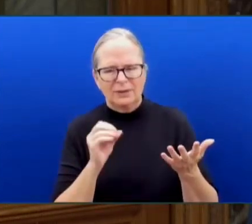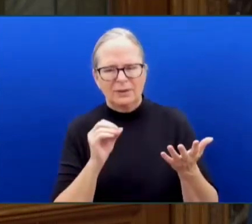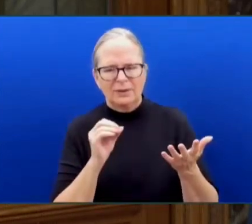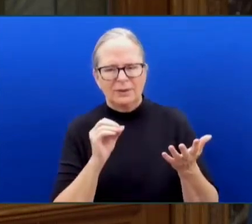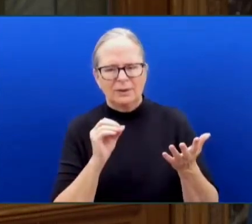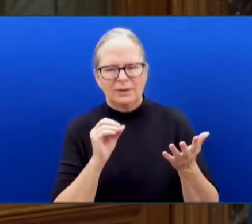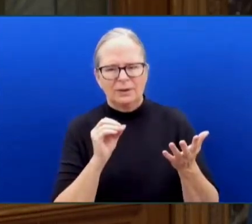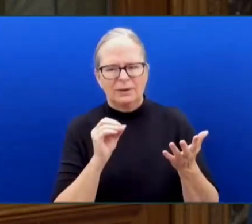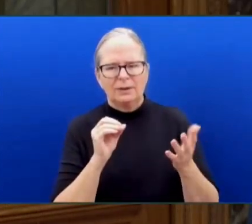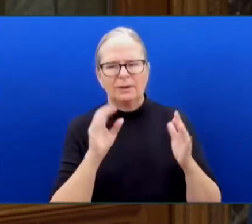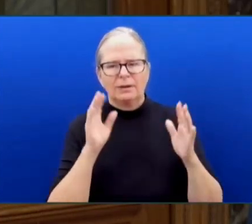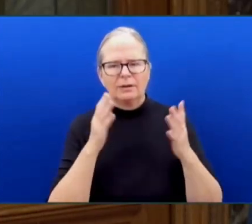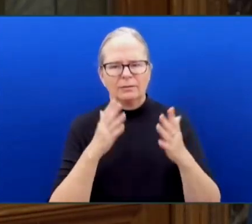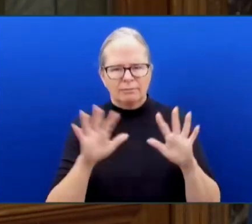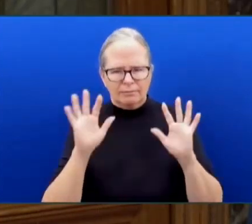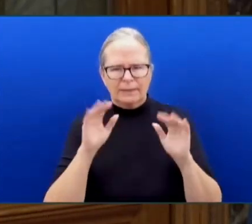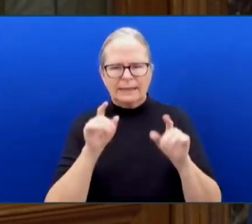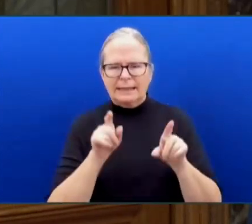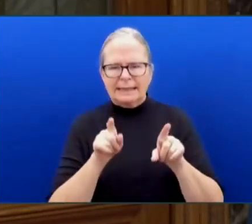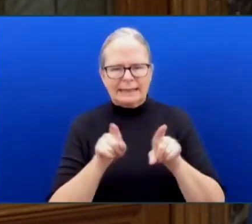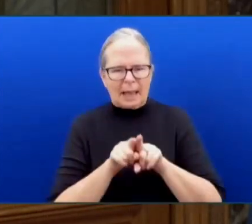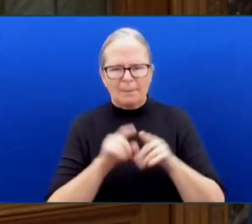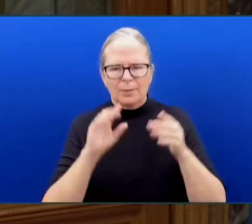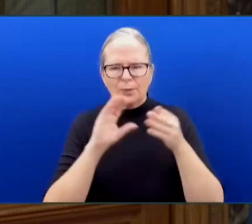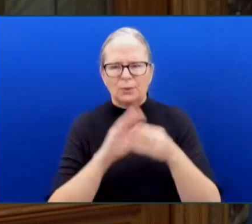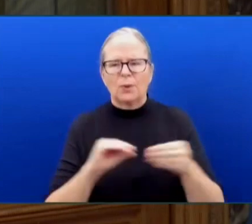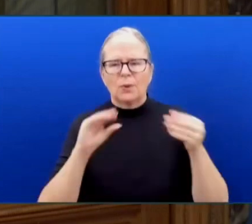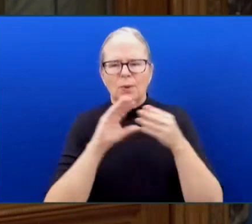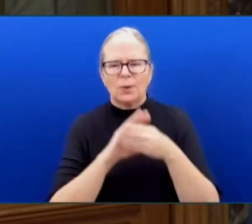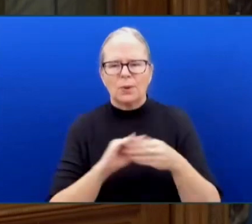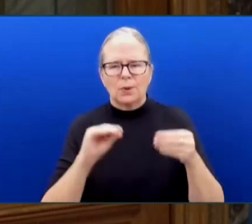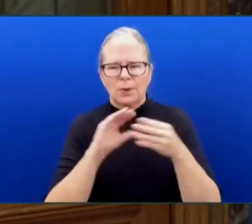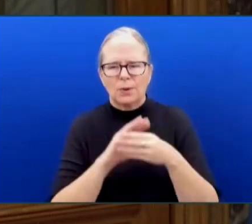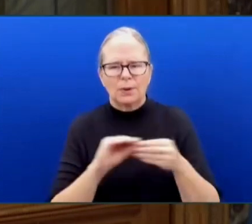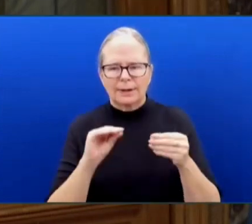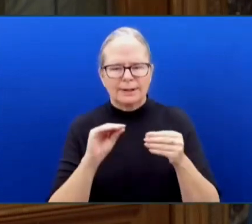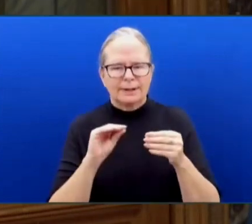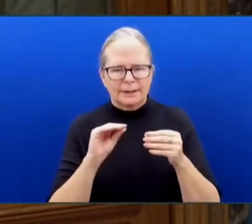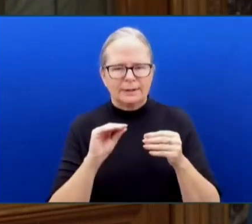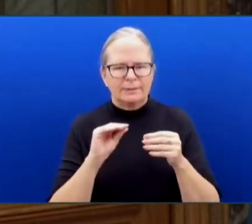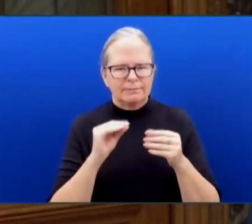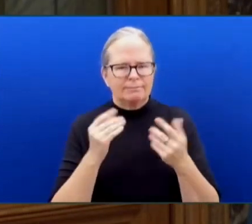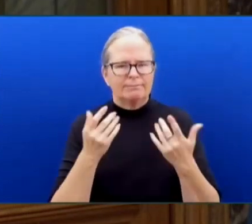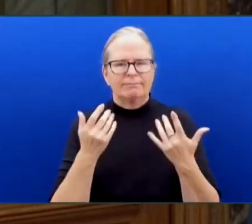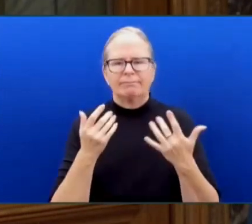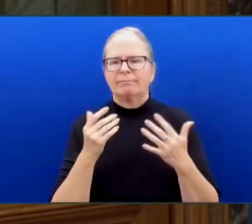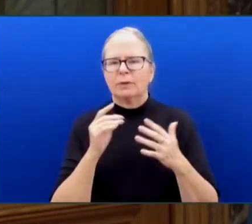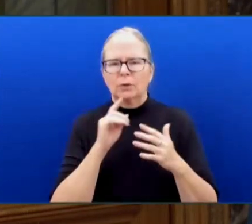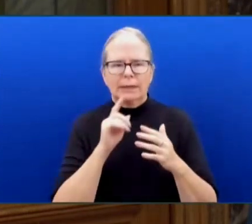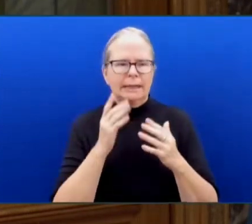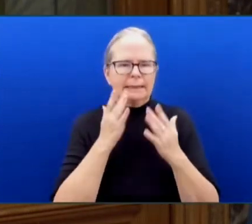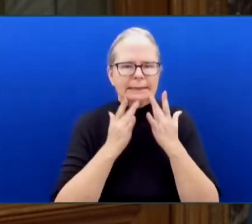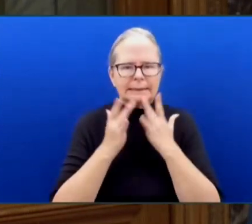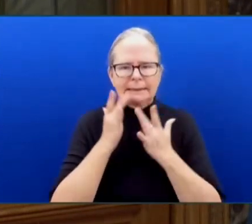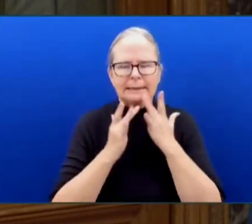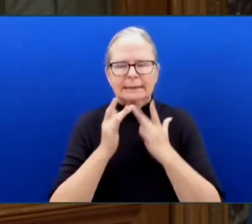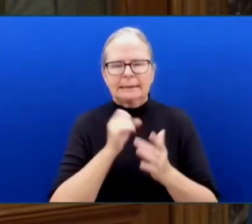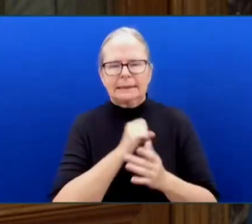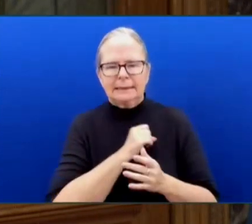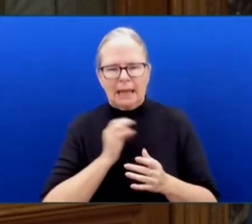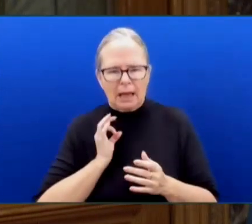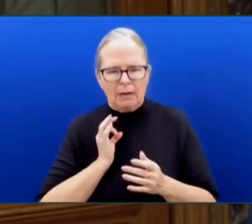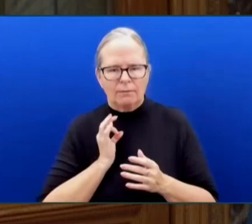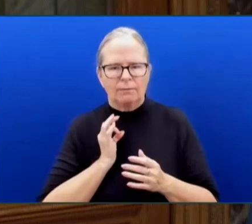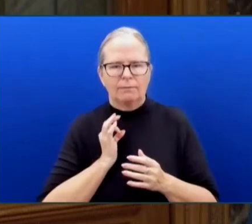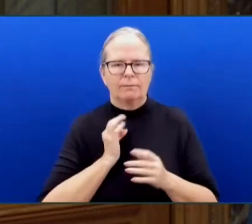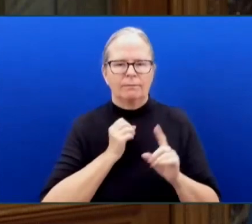heard about, from the nurses about the dangerous impact that staffing shortages is having in their workplace. I've